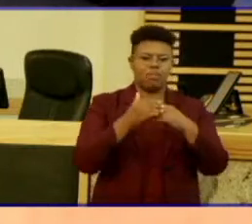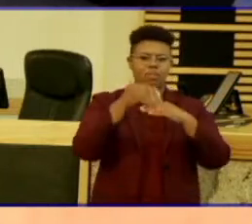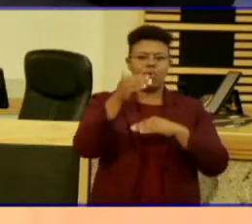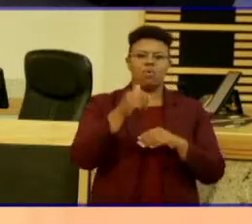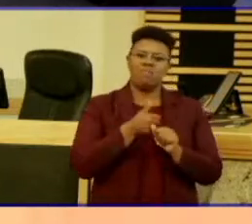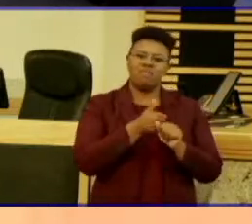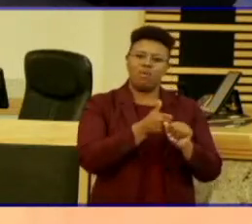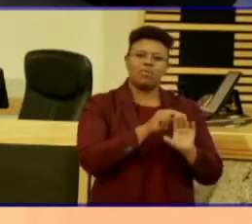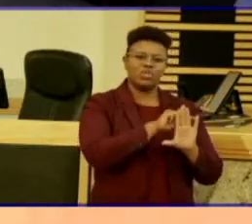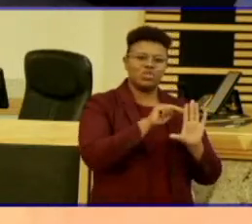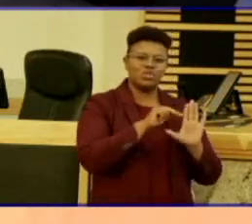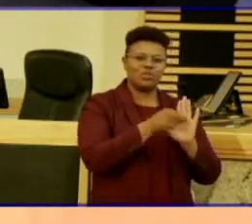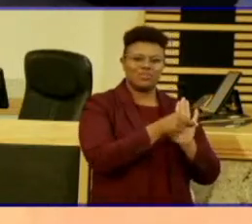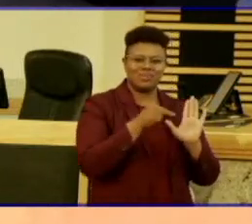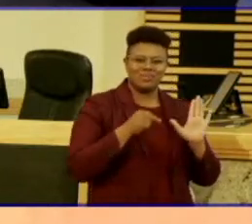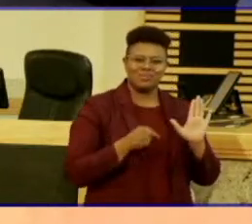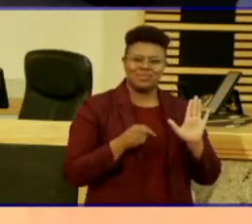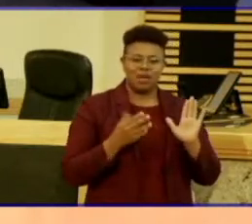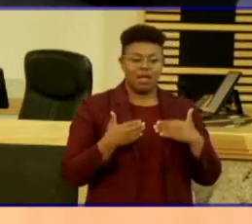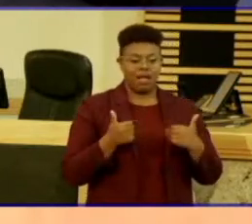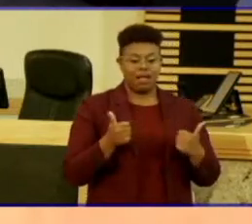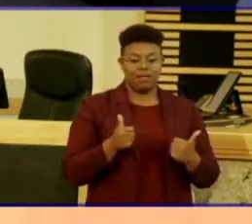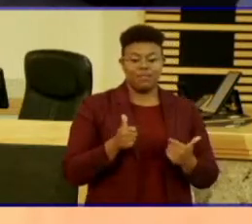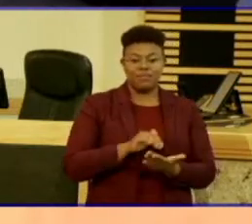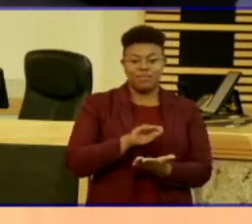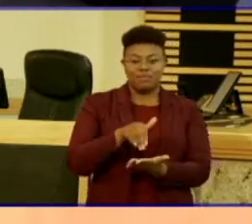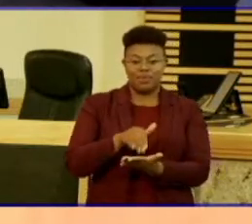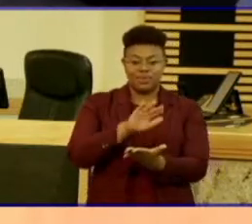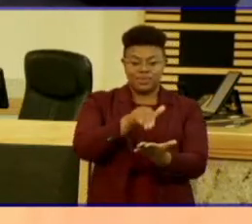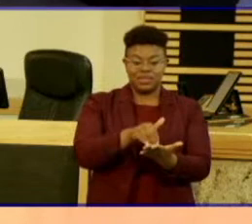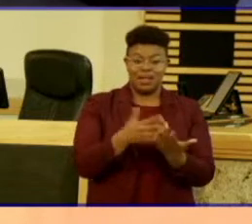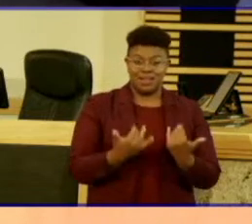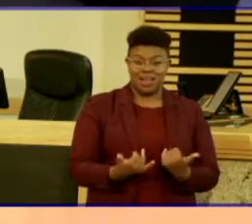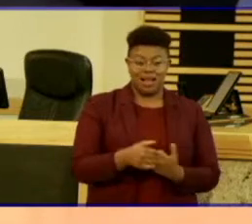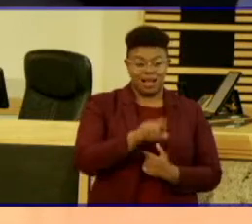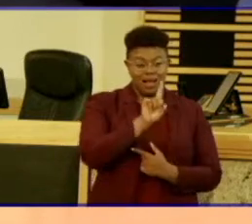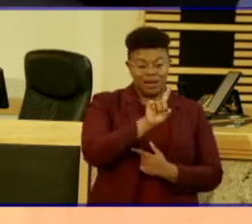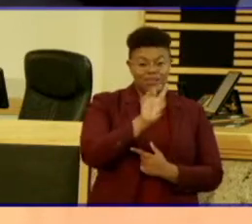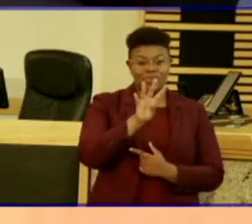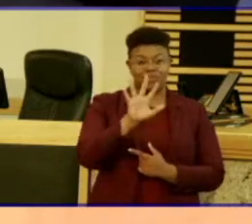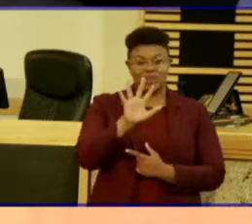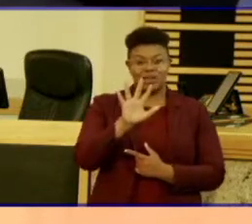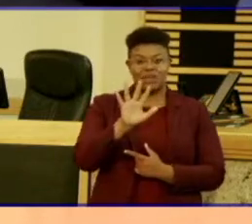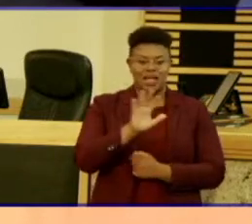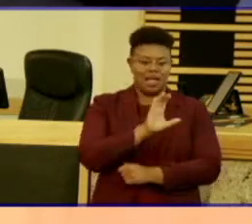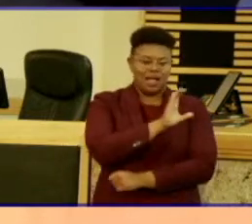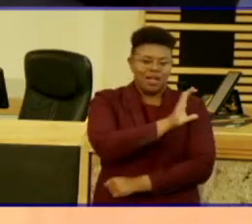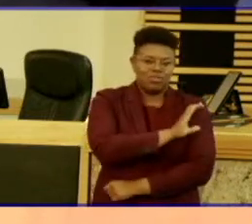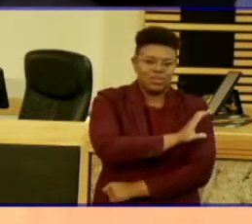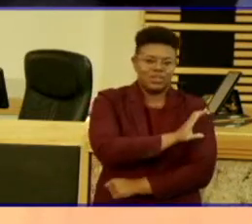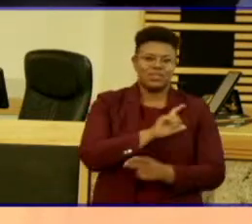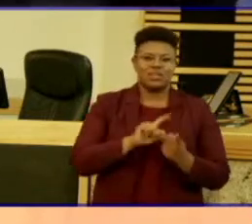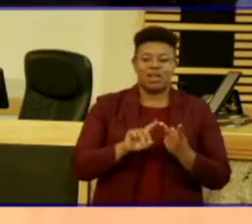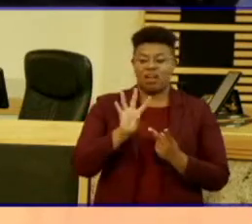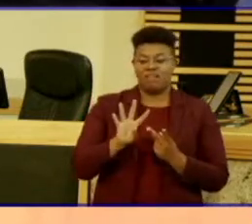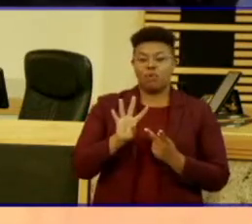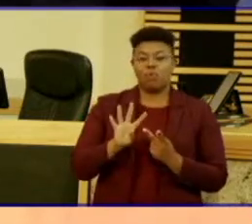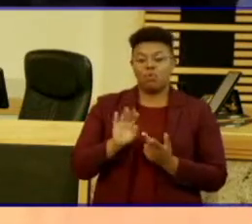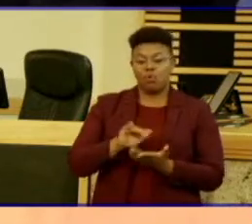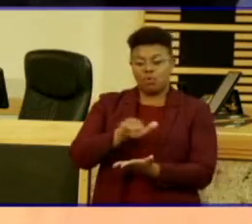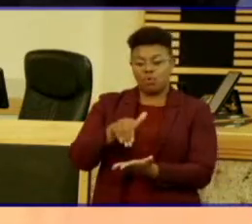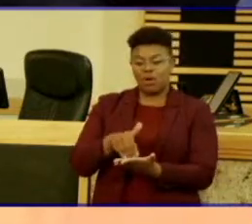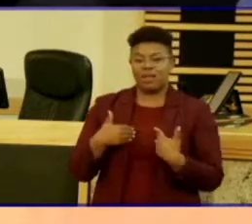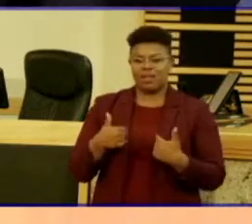and standards of health facilities. To this extent, 145 clinics and 4 health centers qualified as